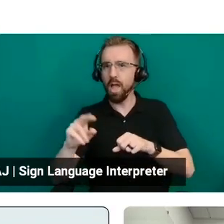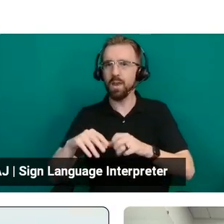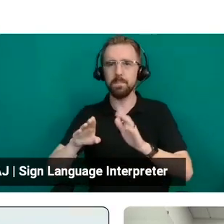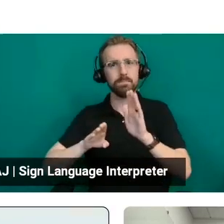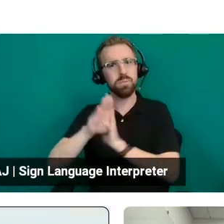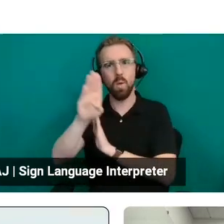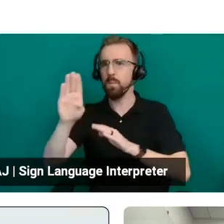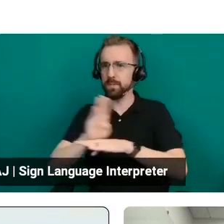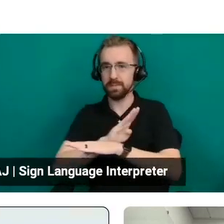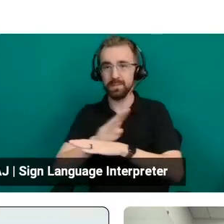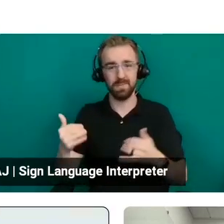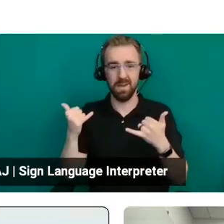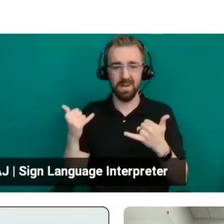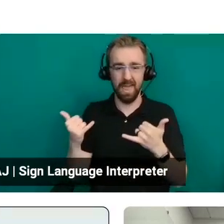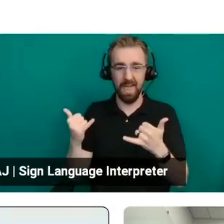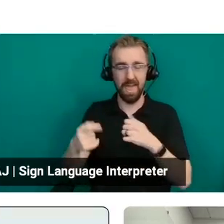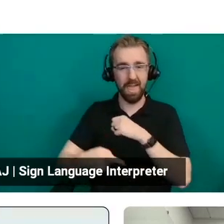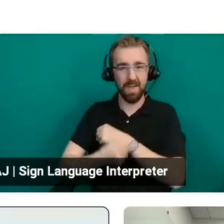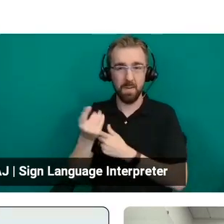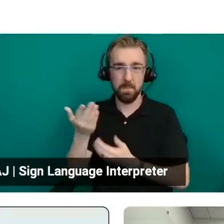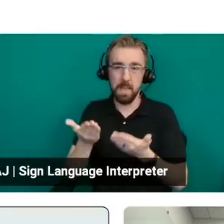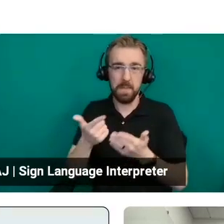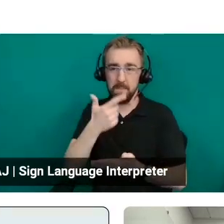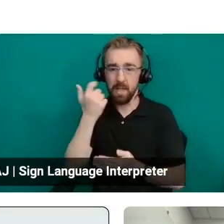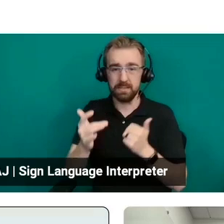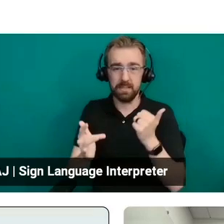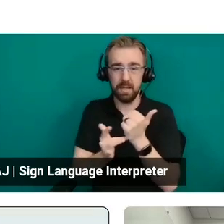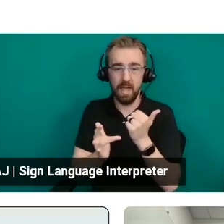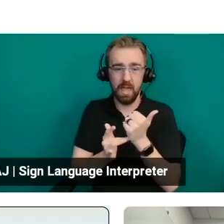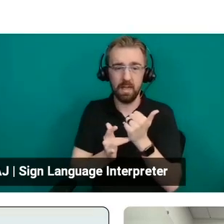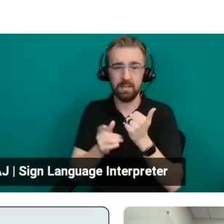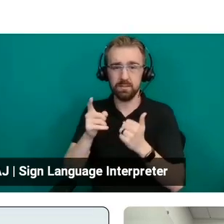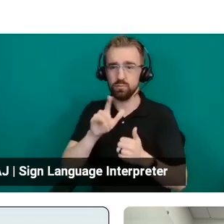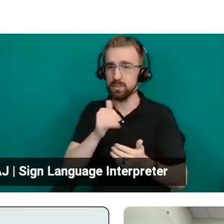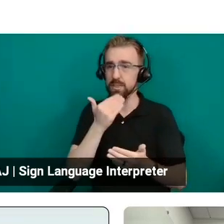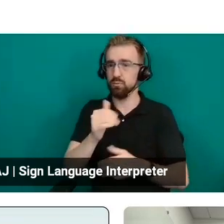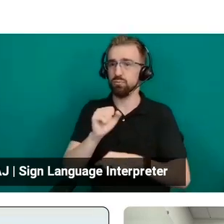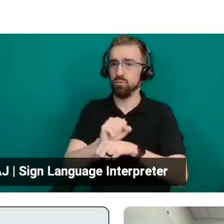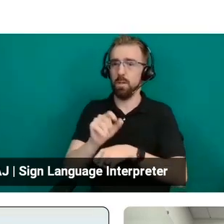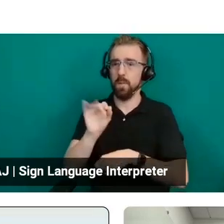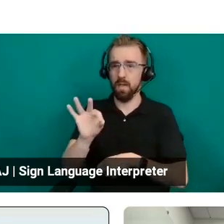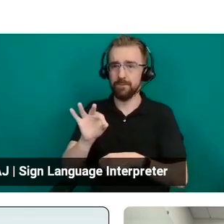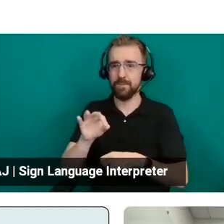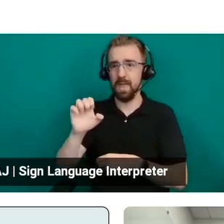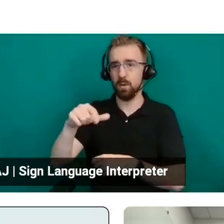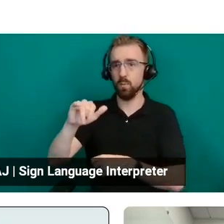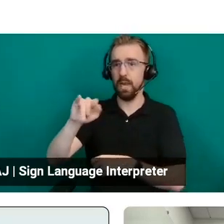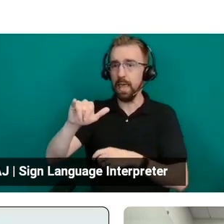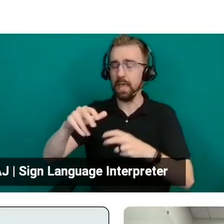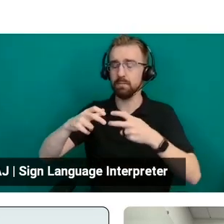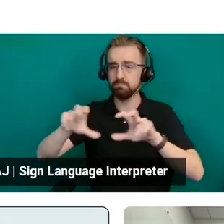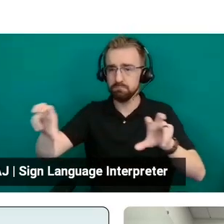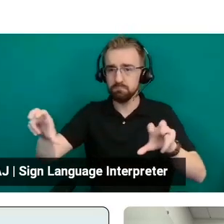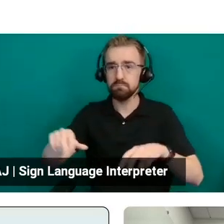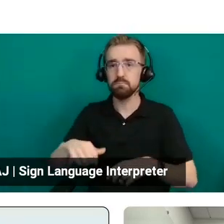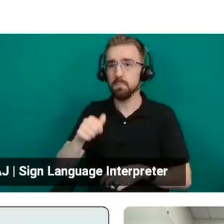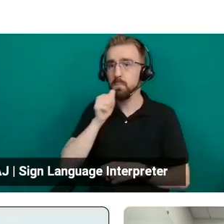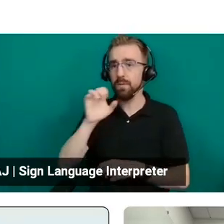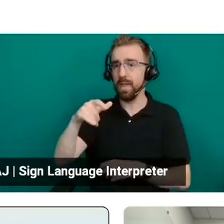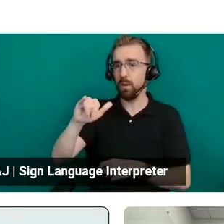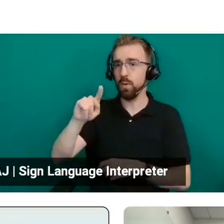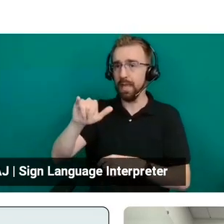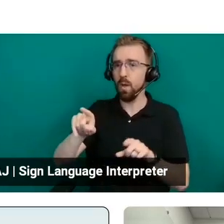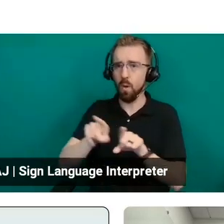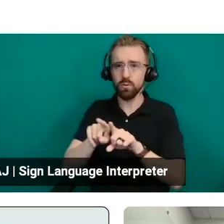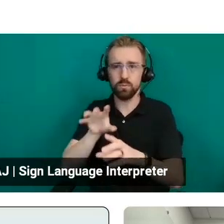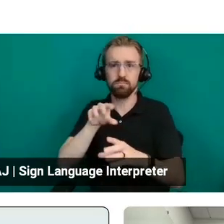grow the business. But nowadays, and maybe this is because tech has done such a terrific job of giving equity to everyone, private equity is